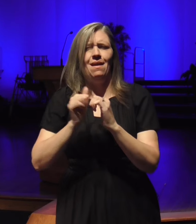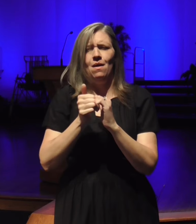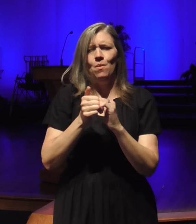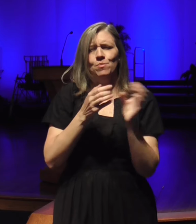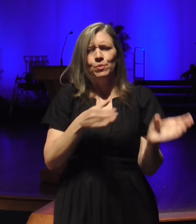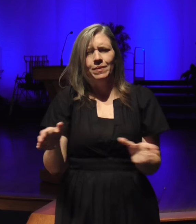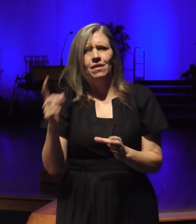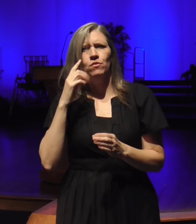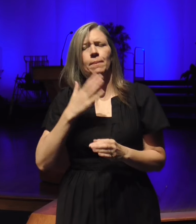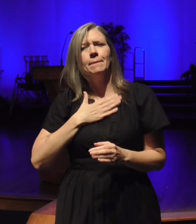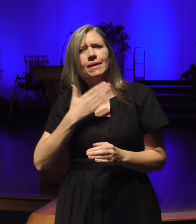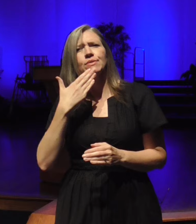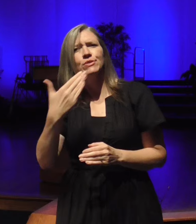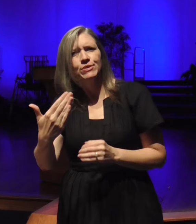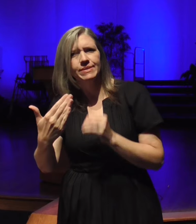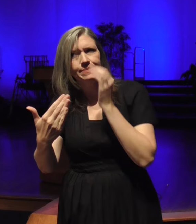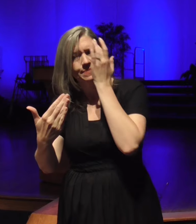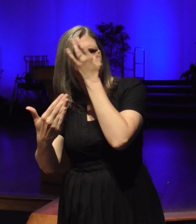around me.